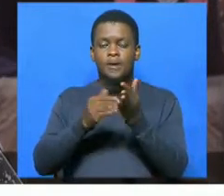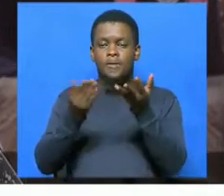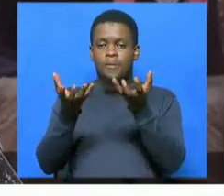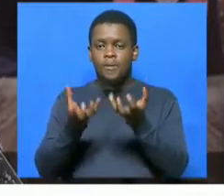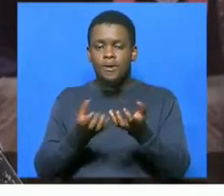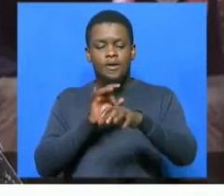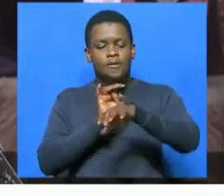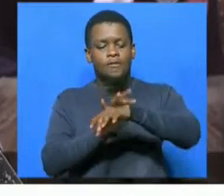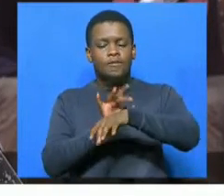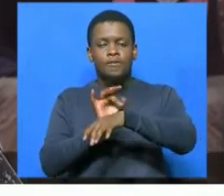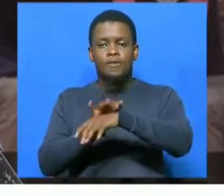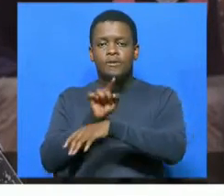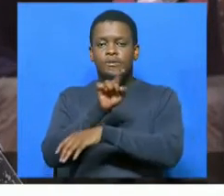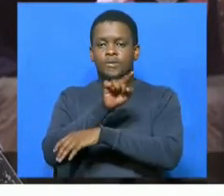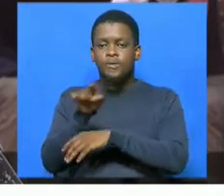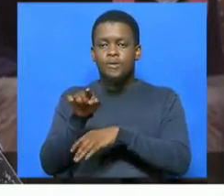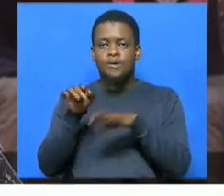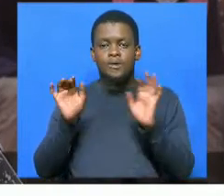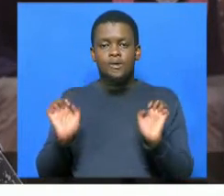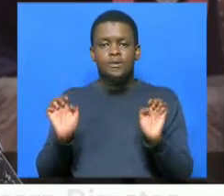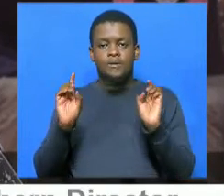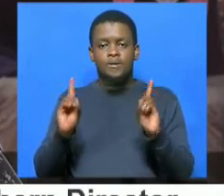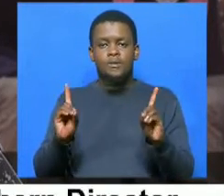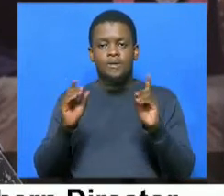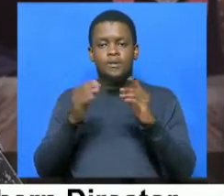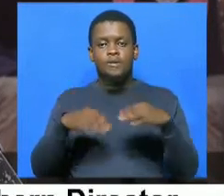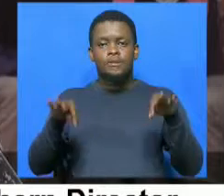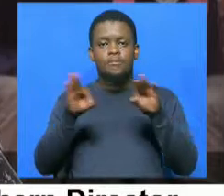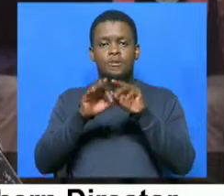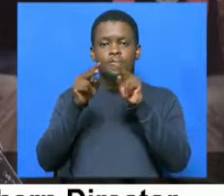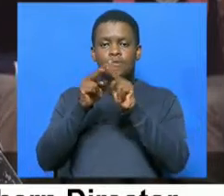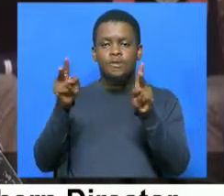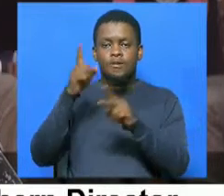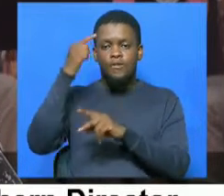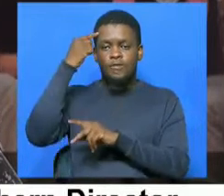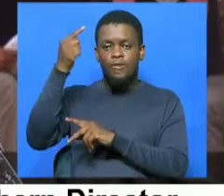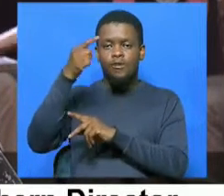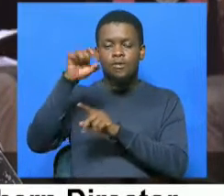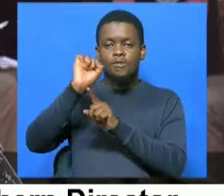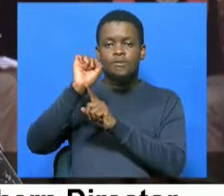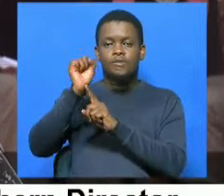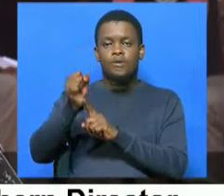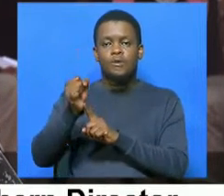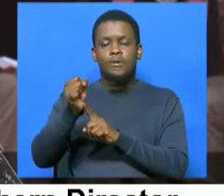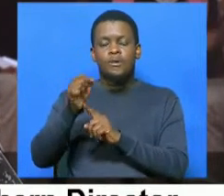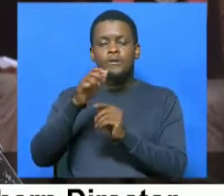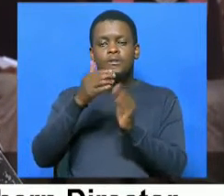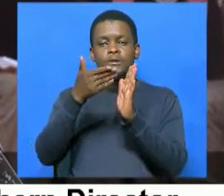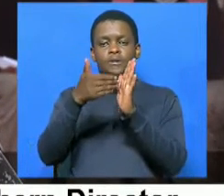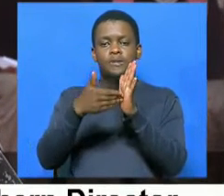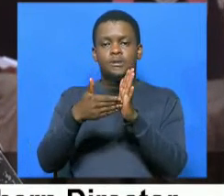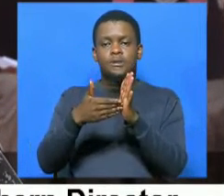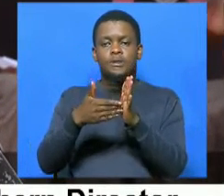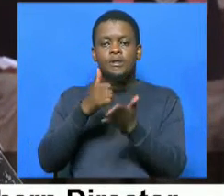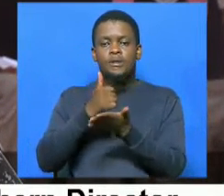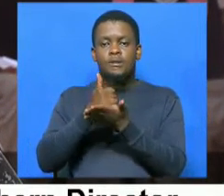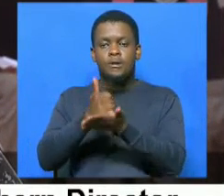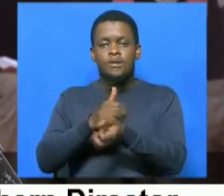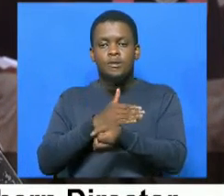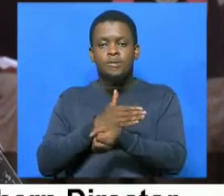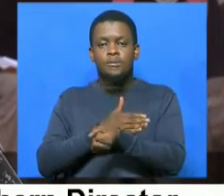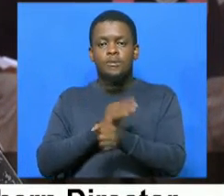gore education is the cornerstone of our society. It shapes not only individual